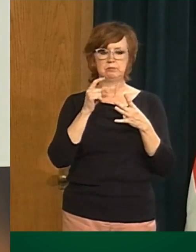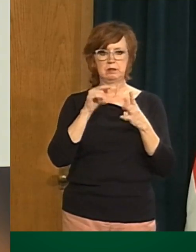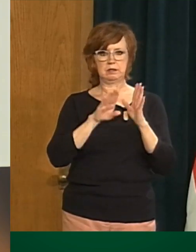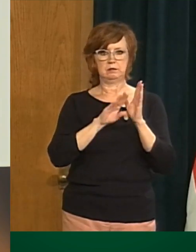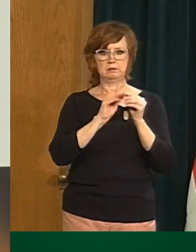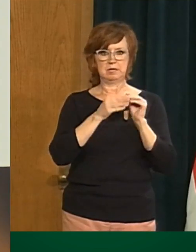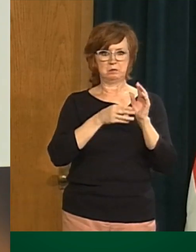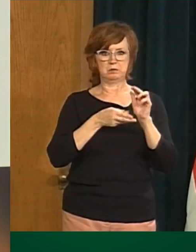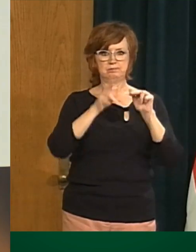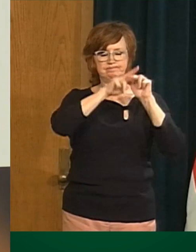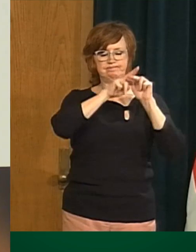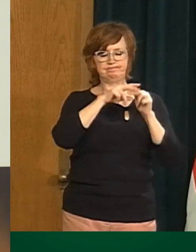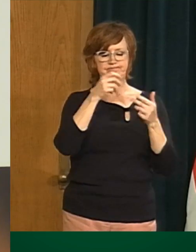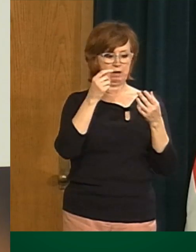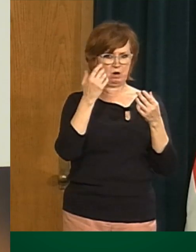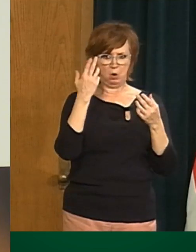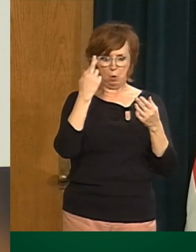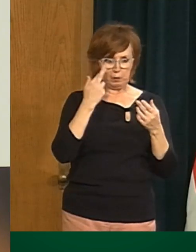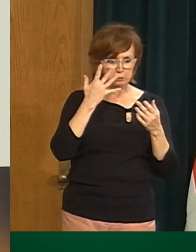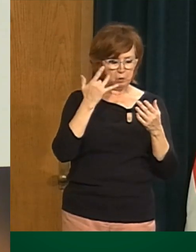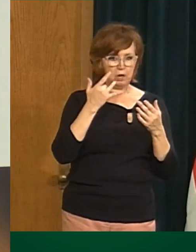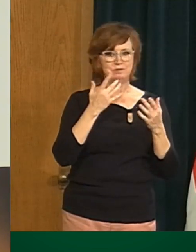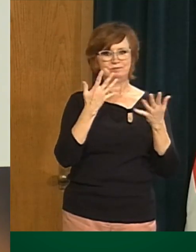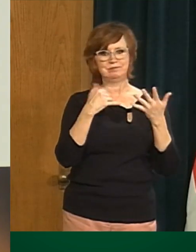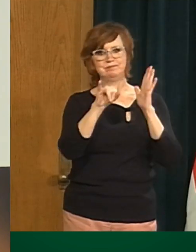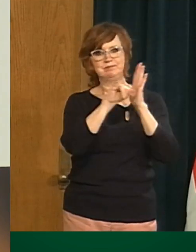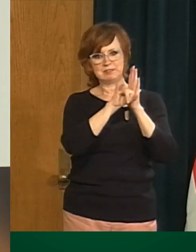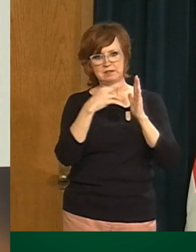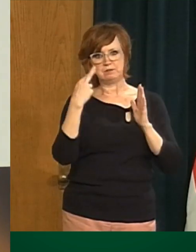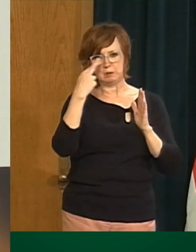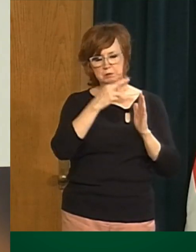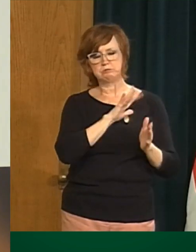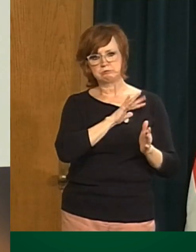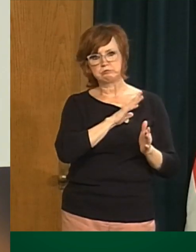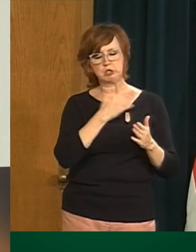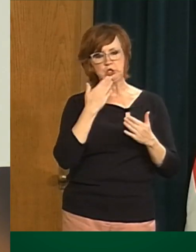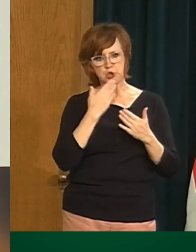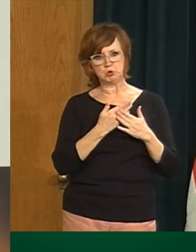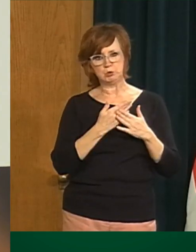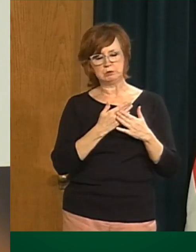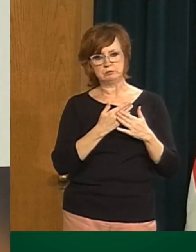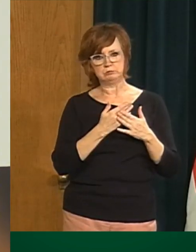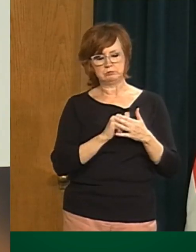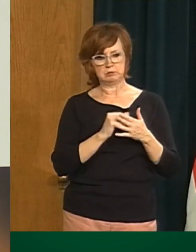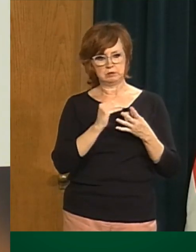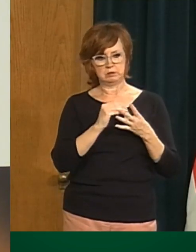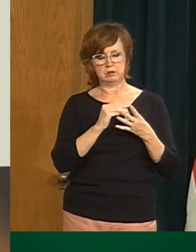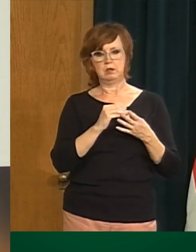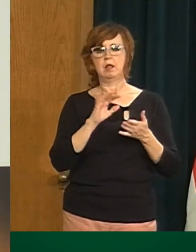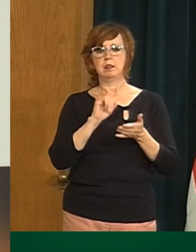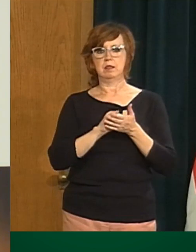could explain that, and that is controlled, and there was significant limits placed on mass gatherings, which remain in an